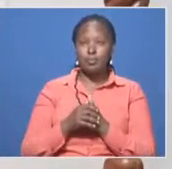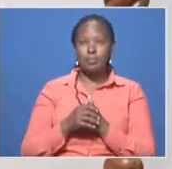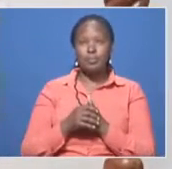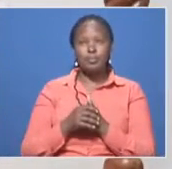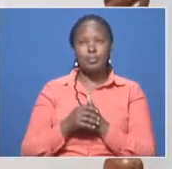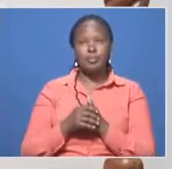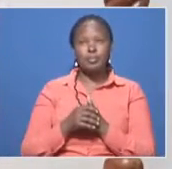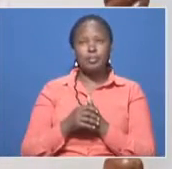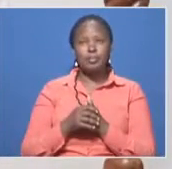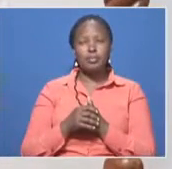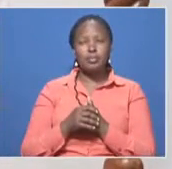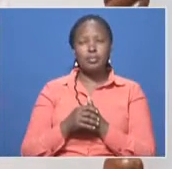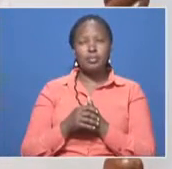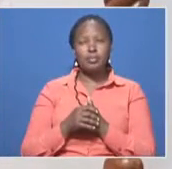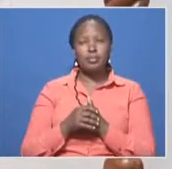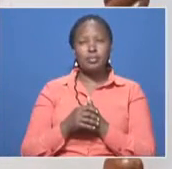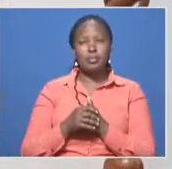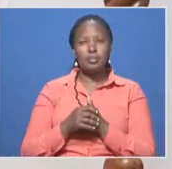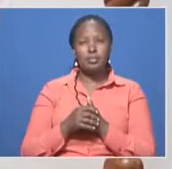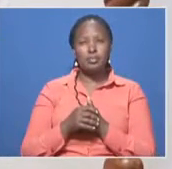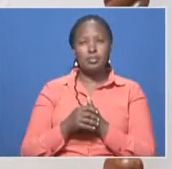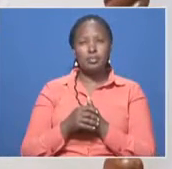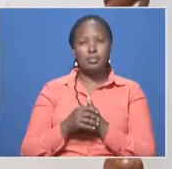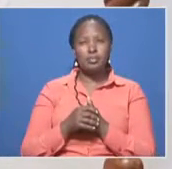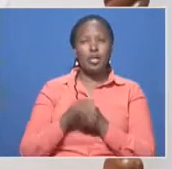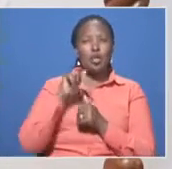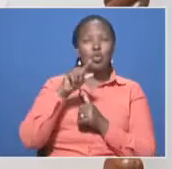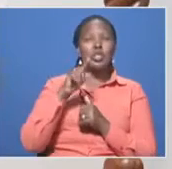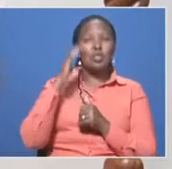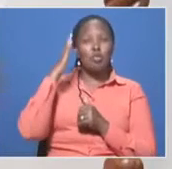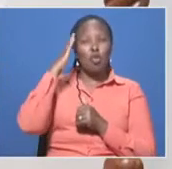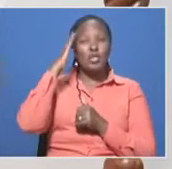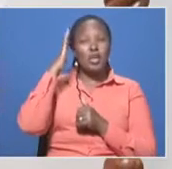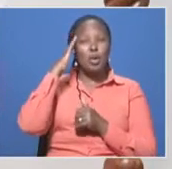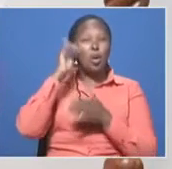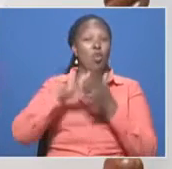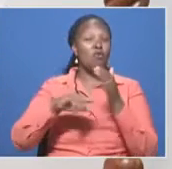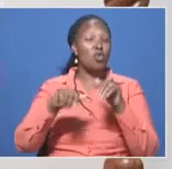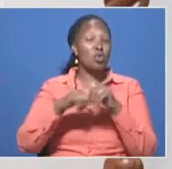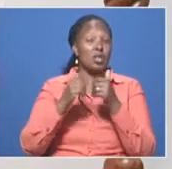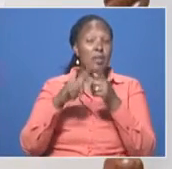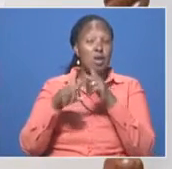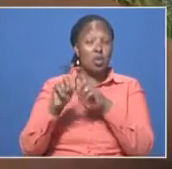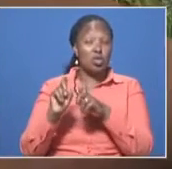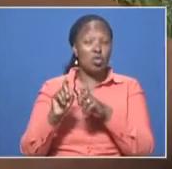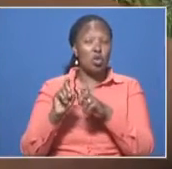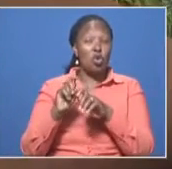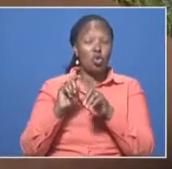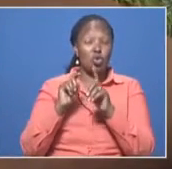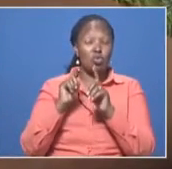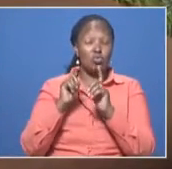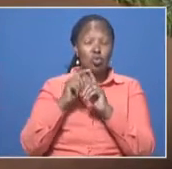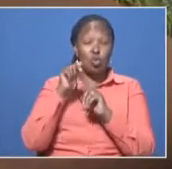How conscious or aware were you of what was happening to